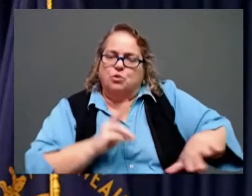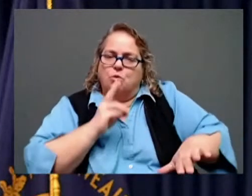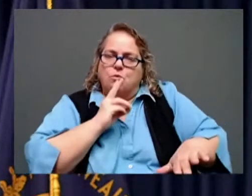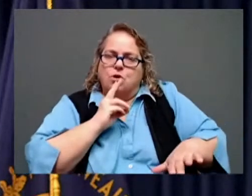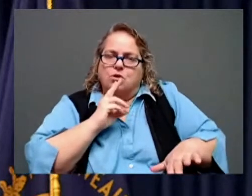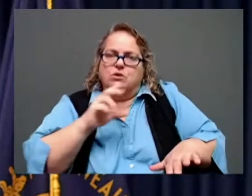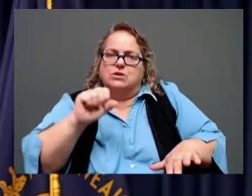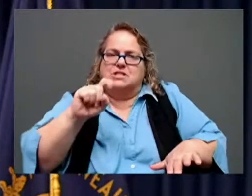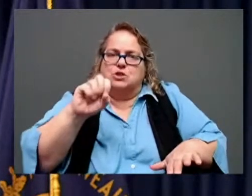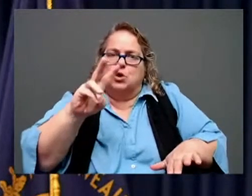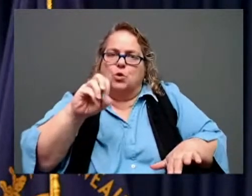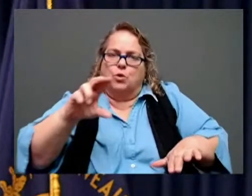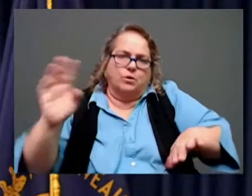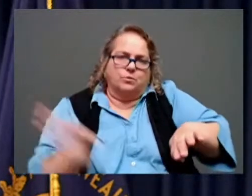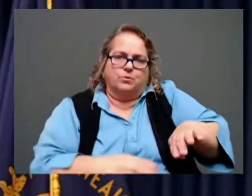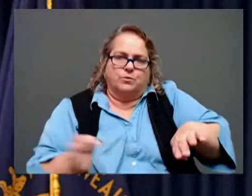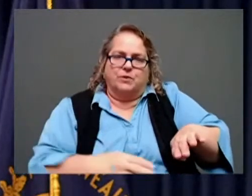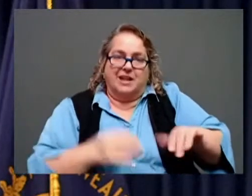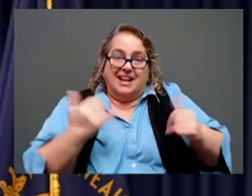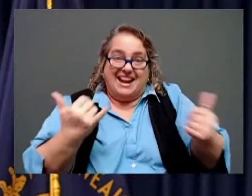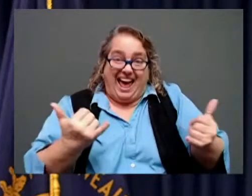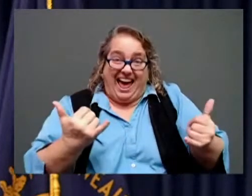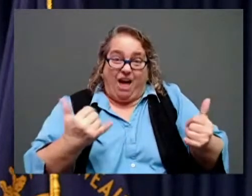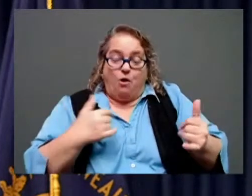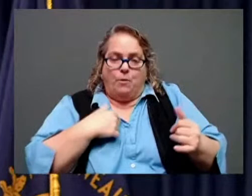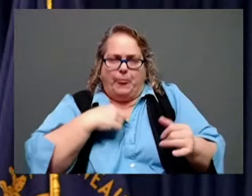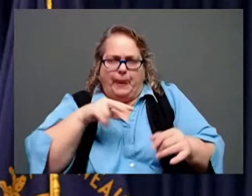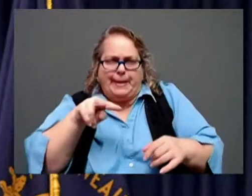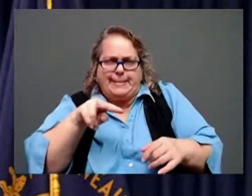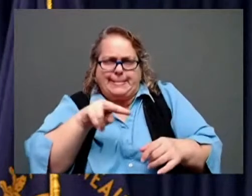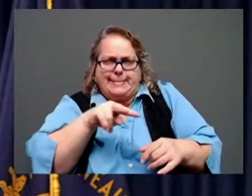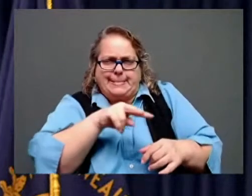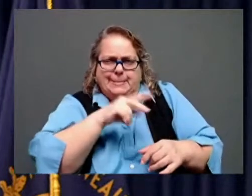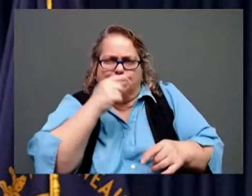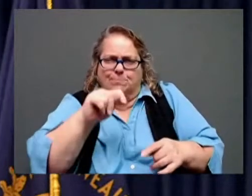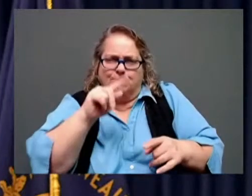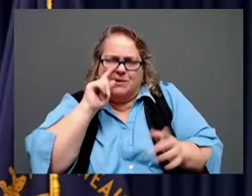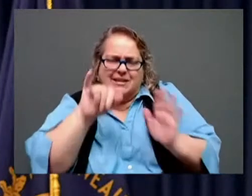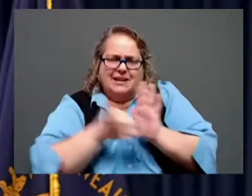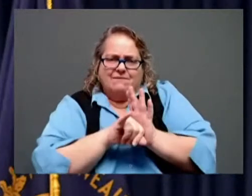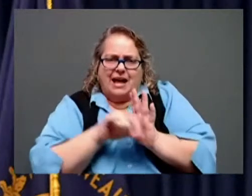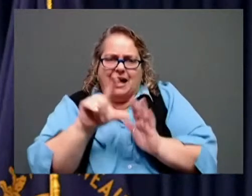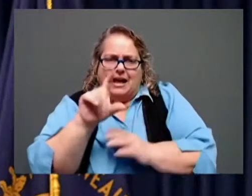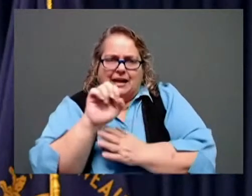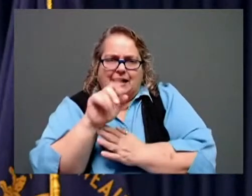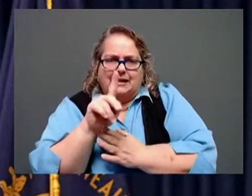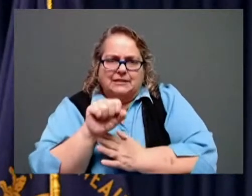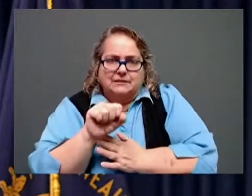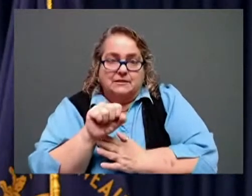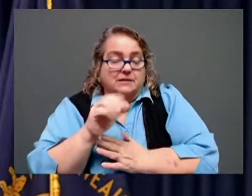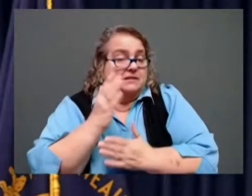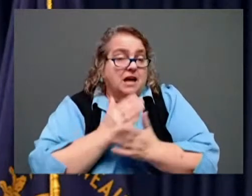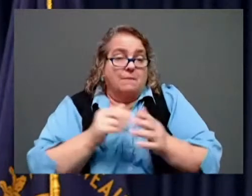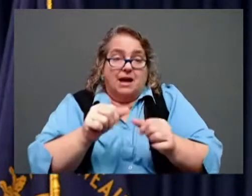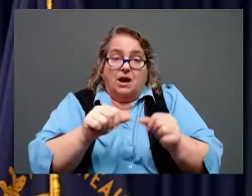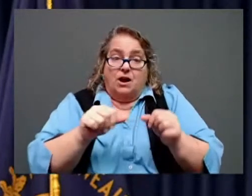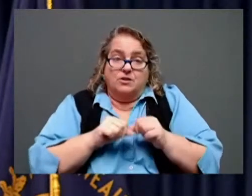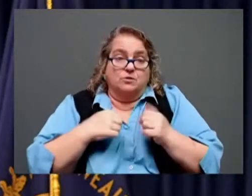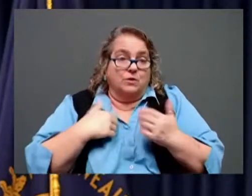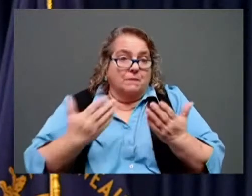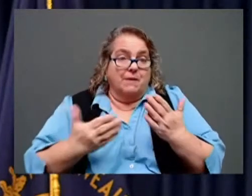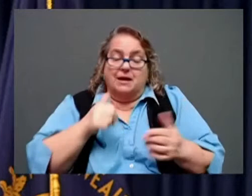and infrastructure has just totally been wiped away. There are some areas we're not going to be able to get water to probably for